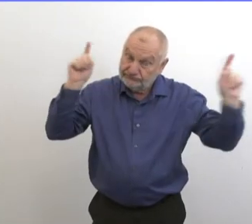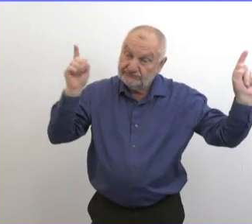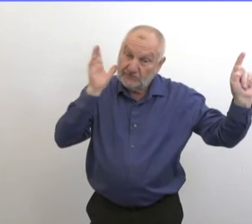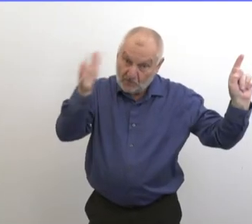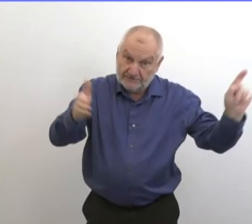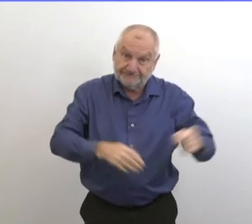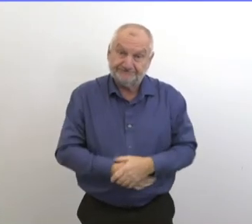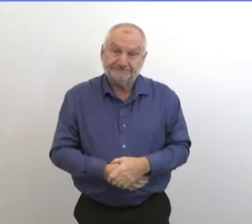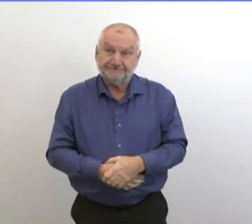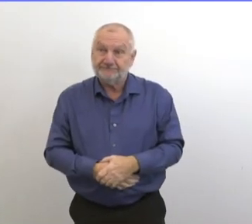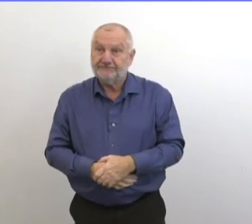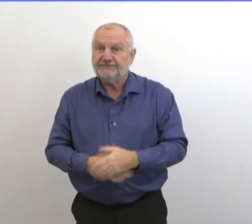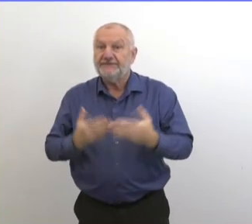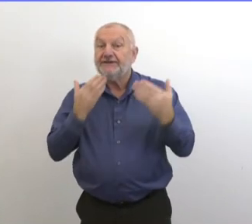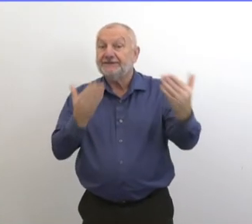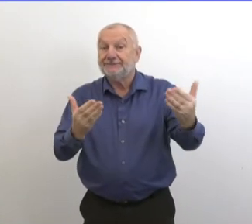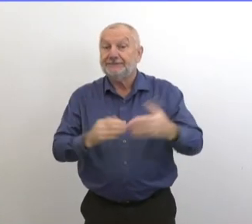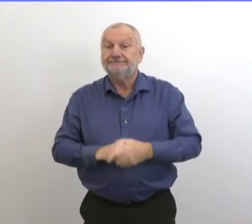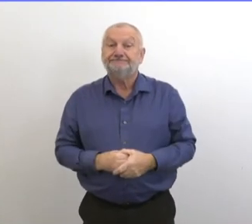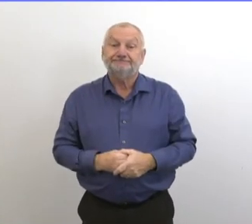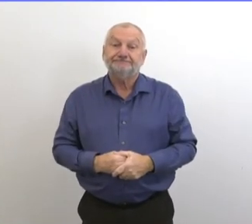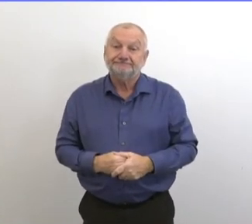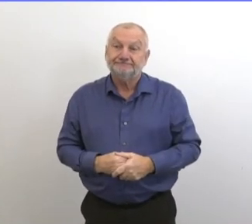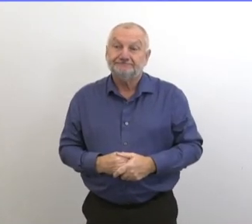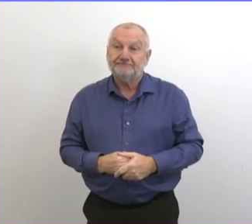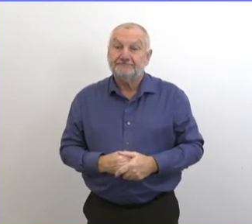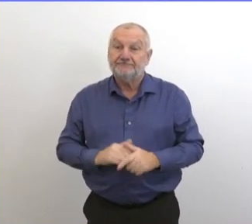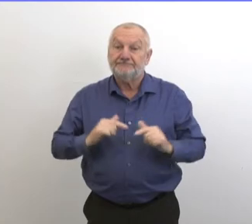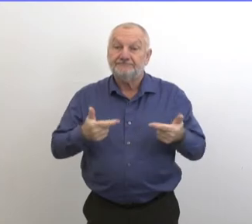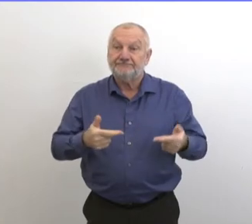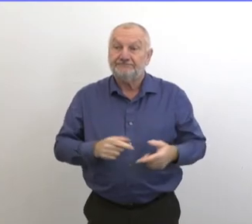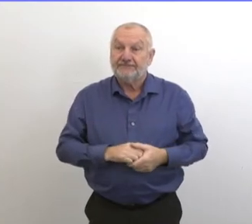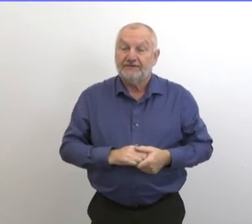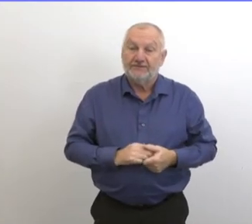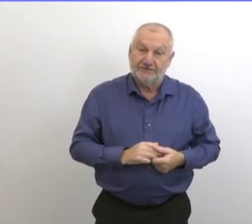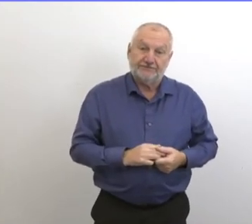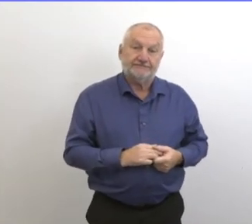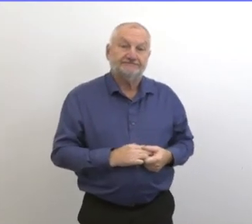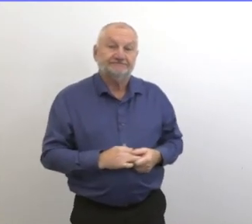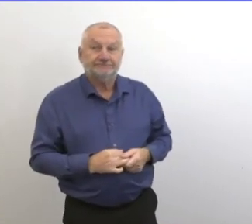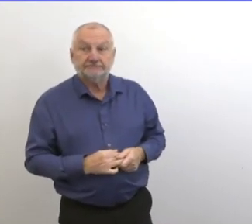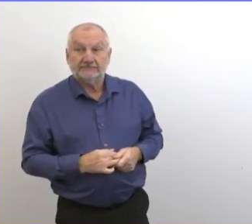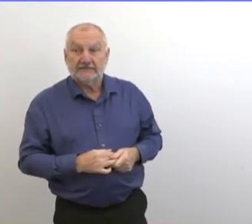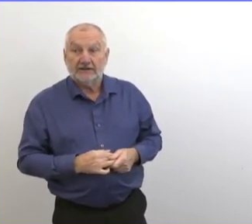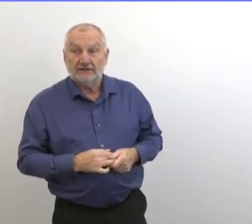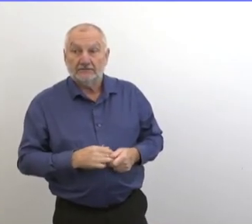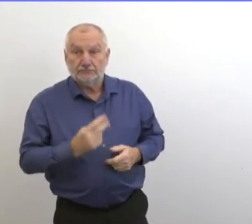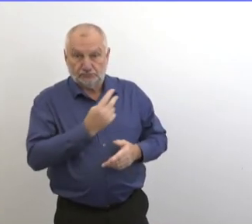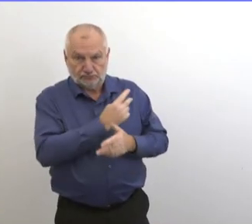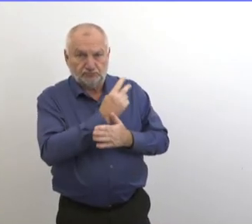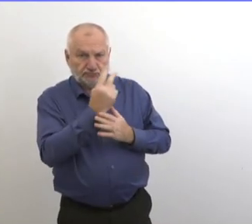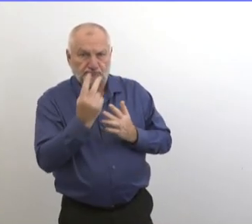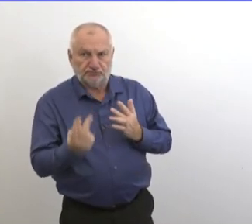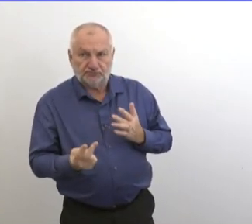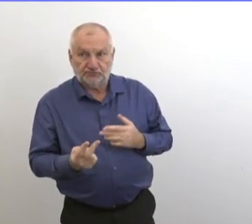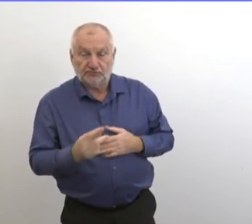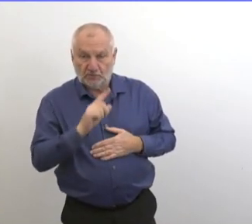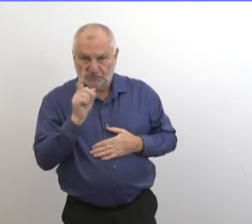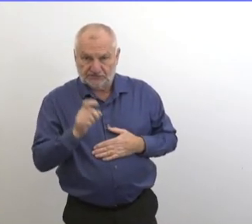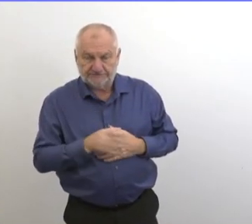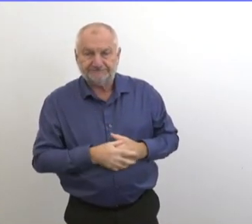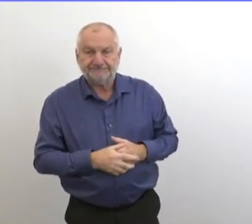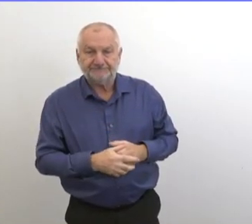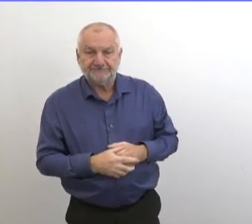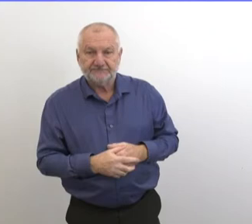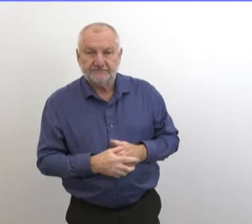Thank you, Minister. A reminder to our reporters on the line, you will have one preliminary and one follow-up question.